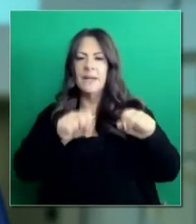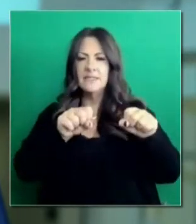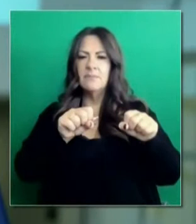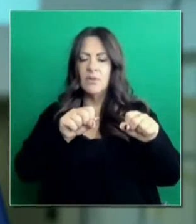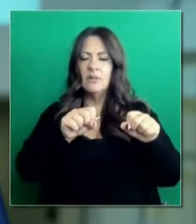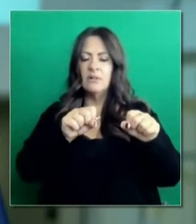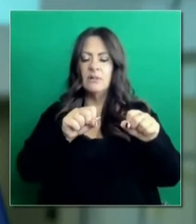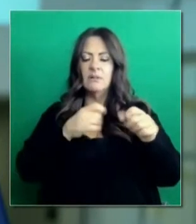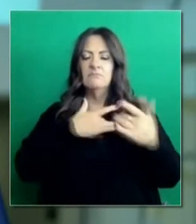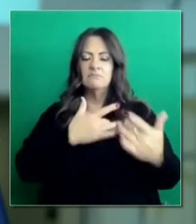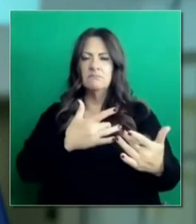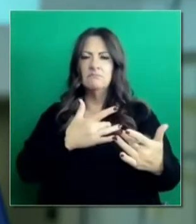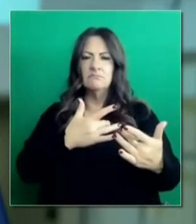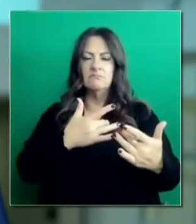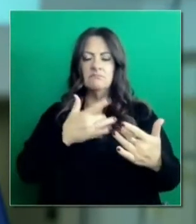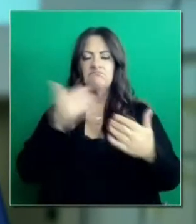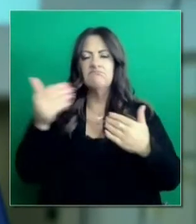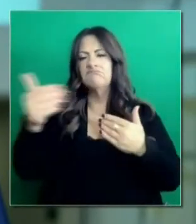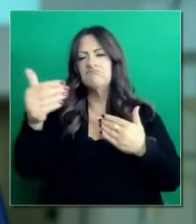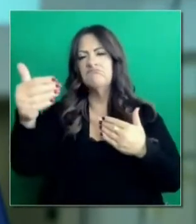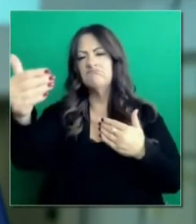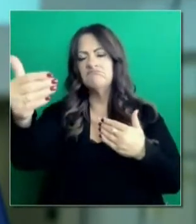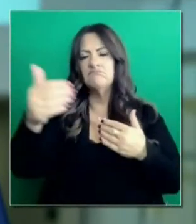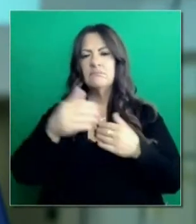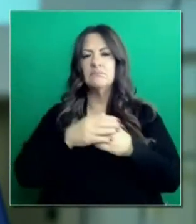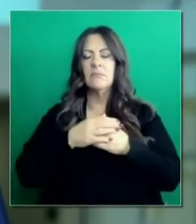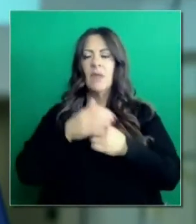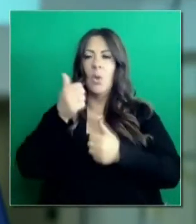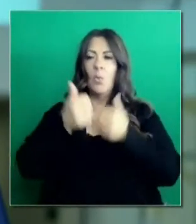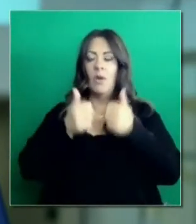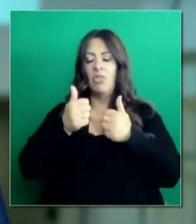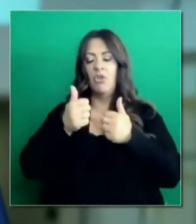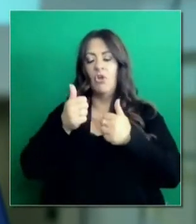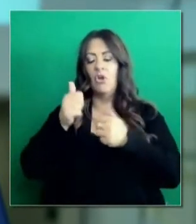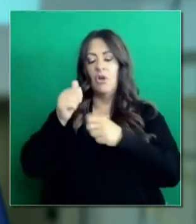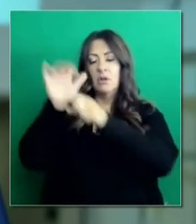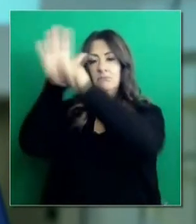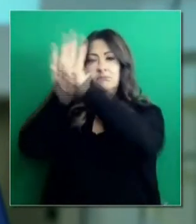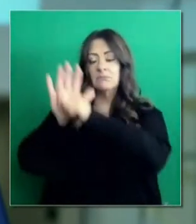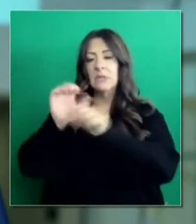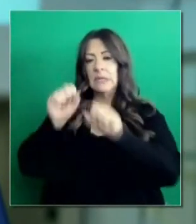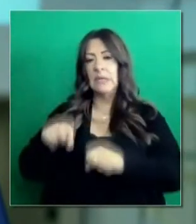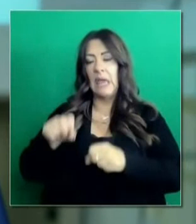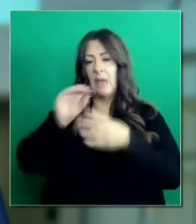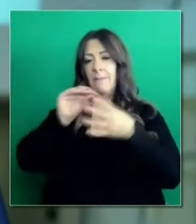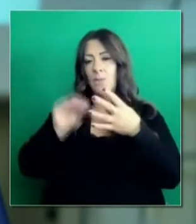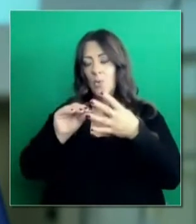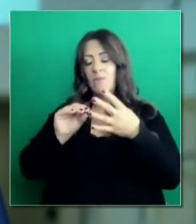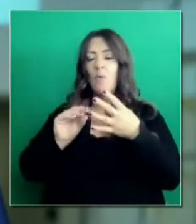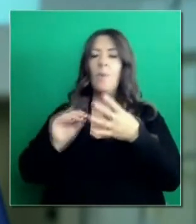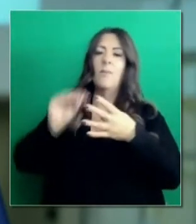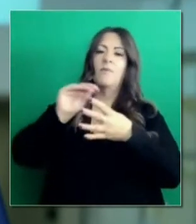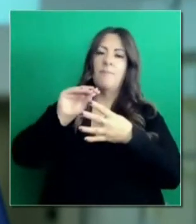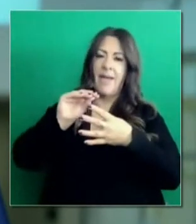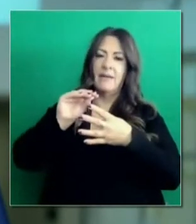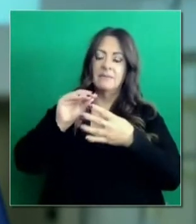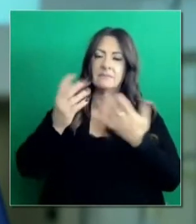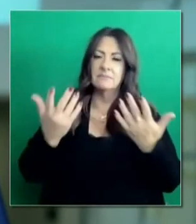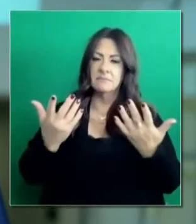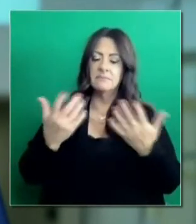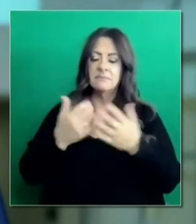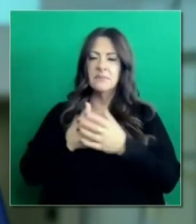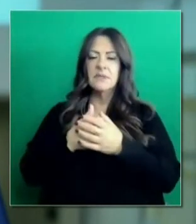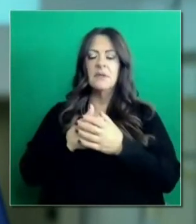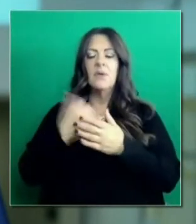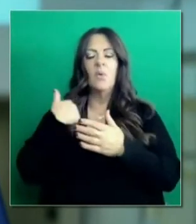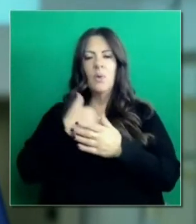the road. But for the blueprint, using actual transmission rates, actual test positivity to evaluate how a